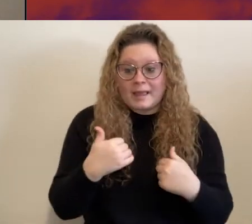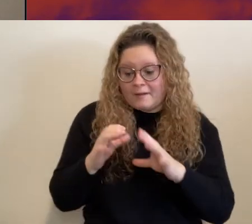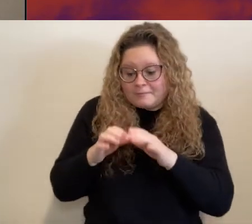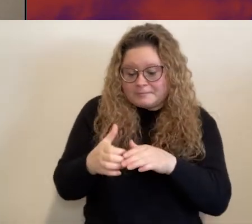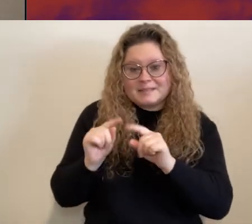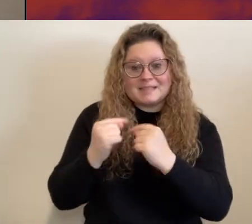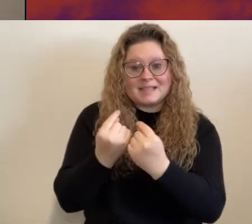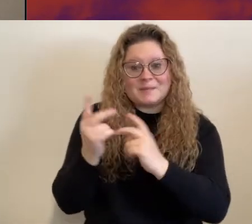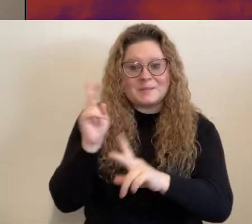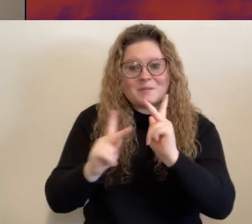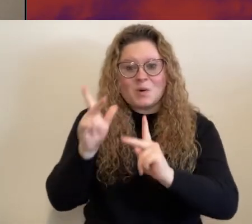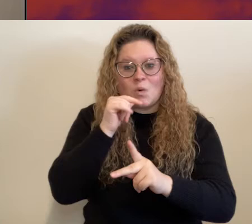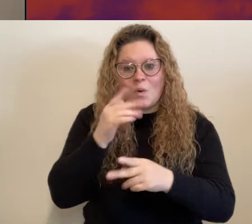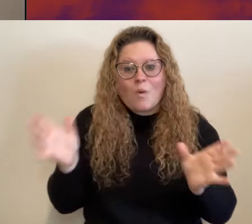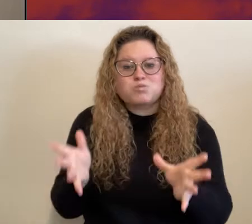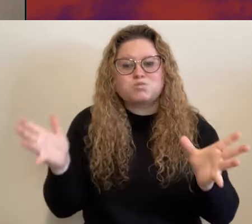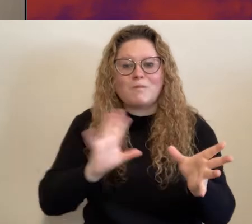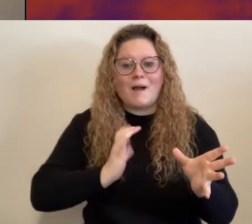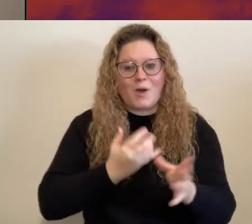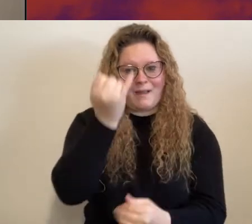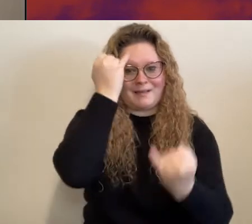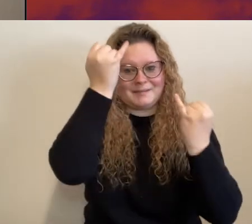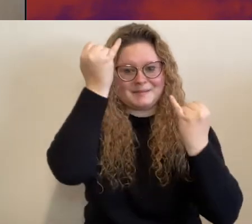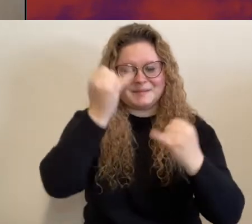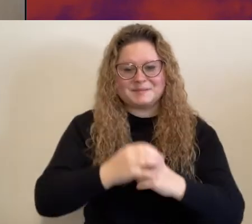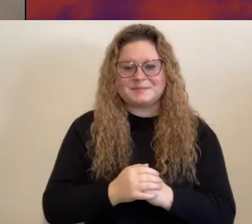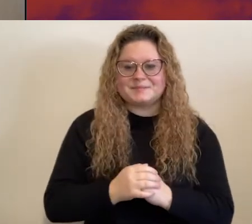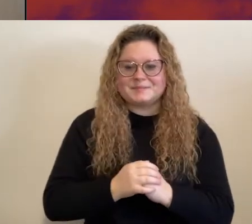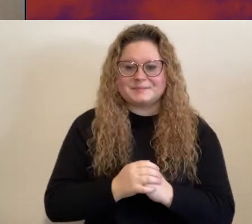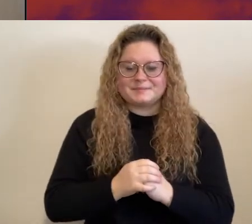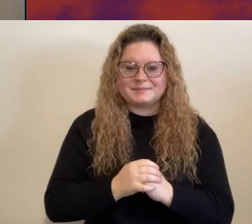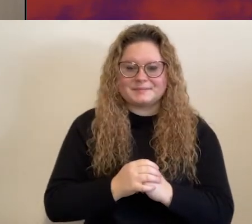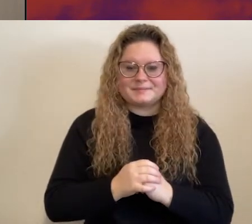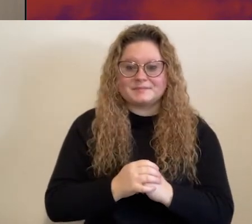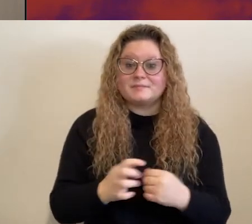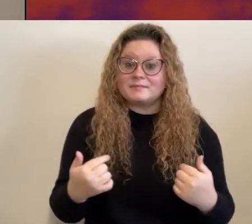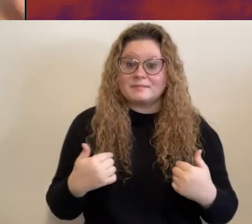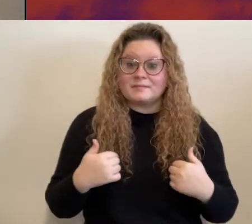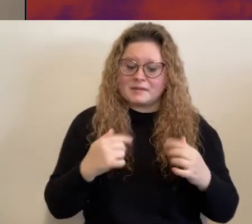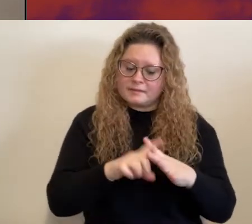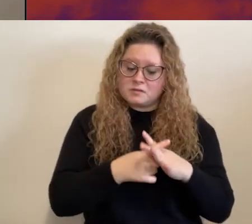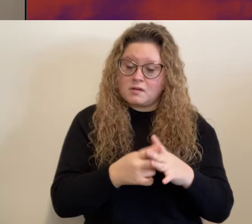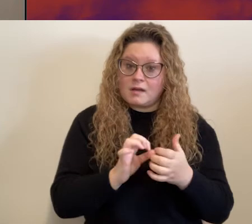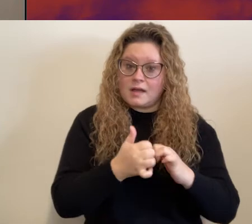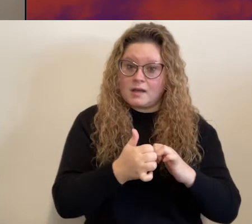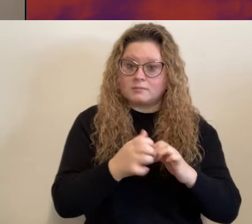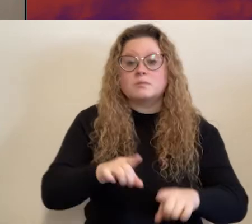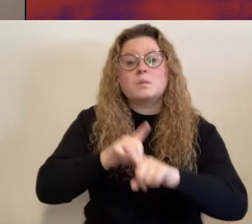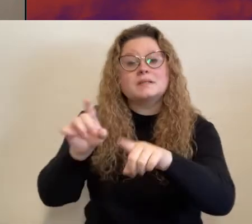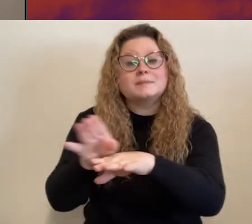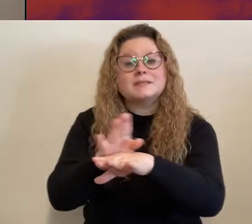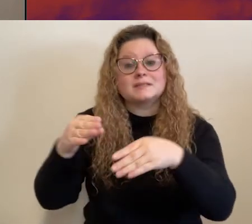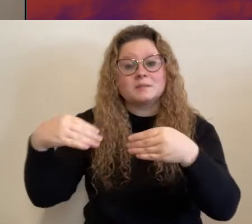the vision, and my journey started with me going to actually business marketing school